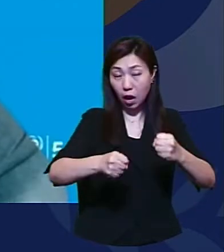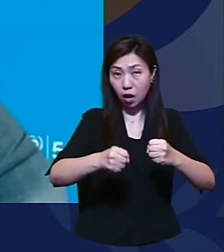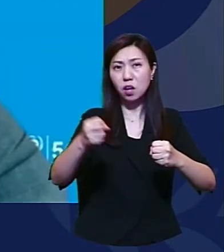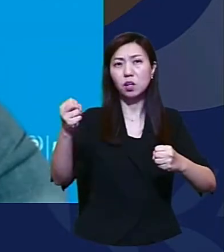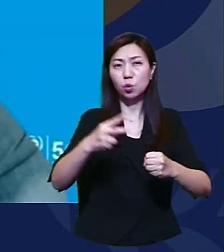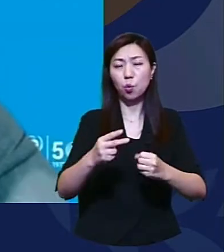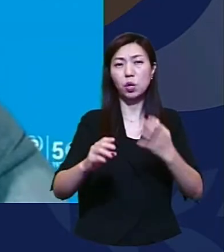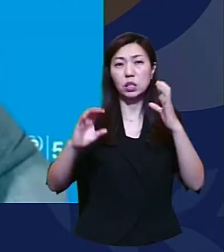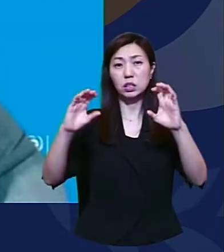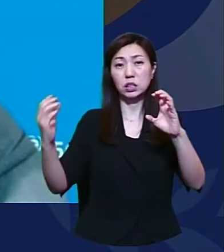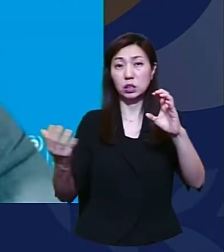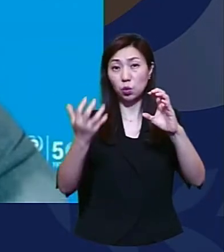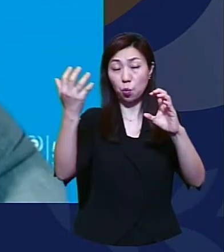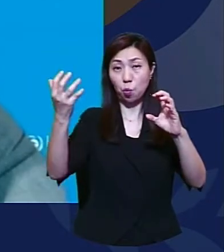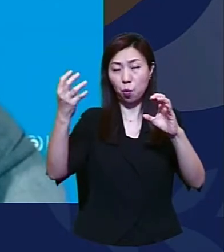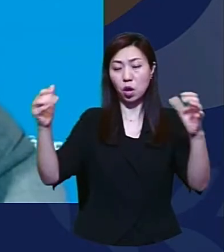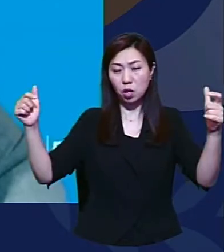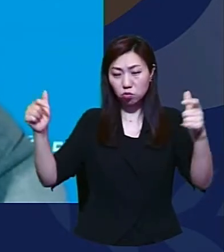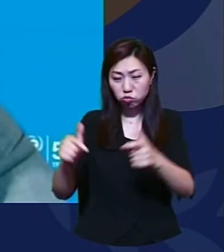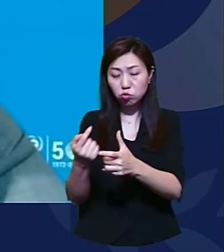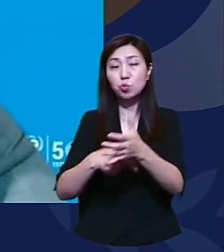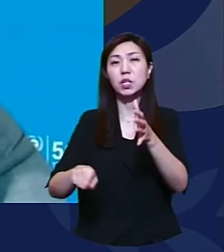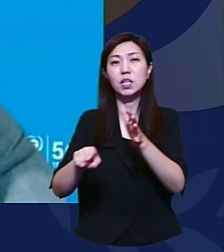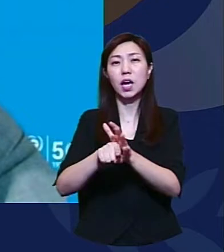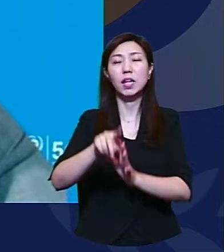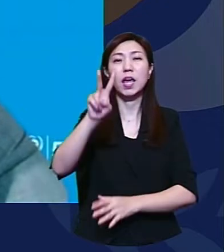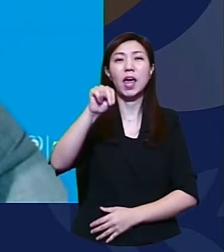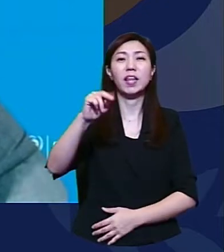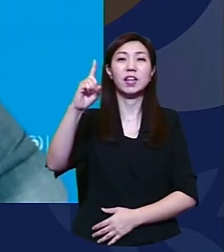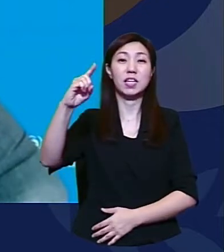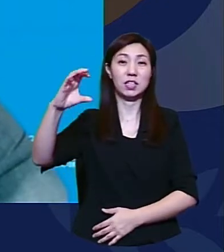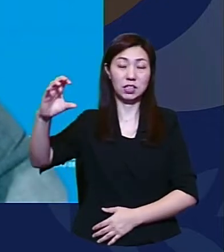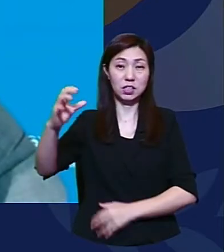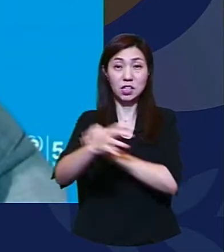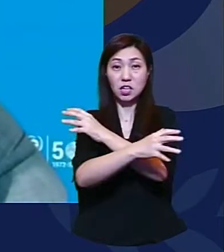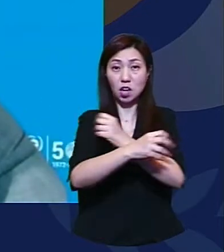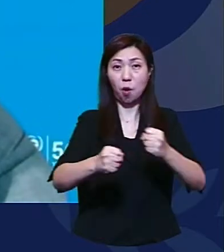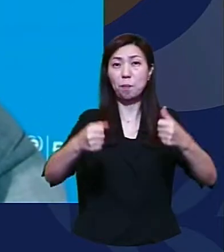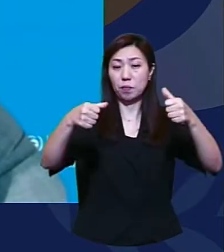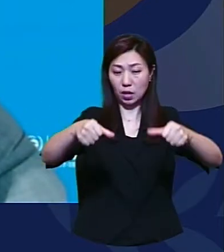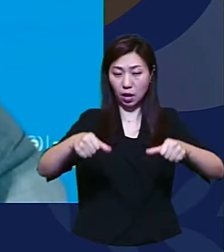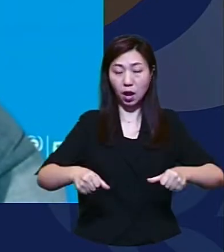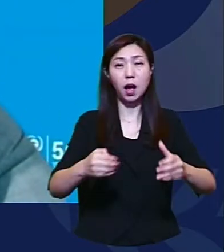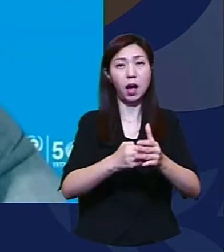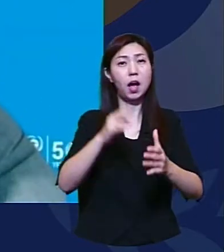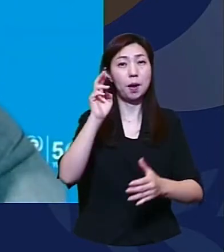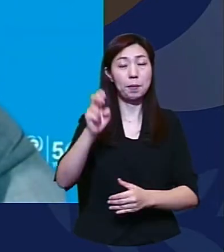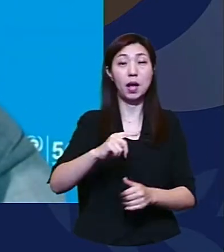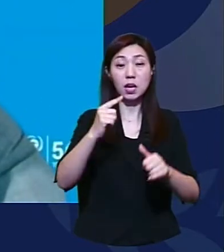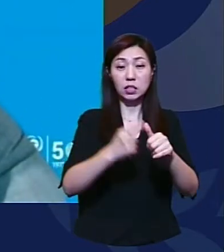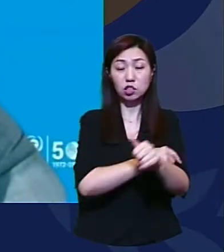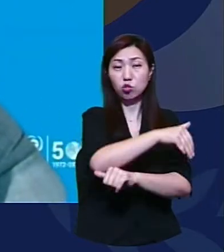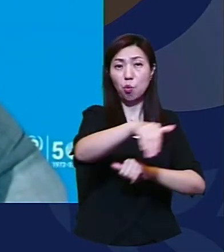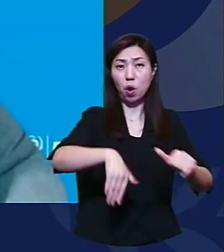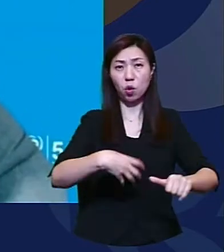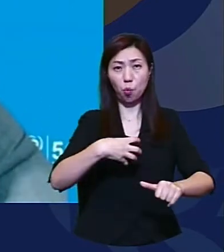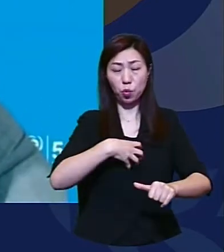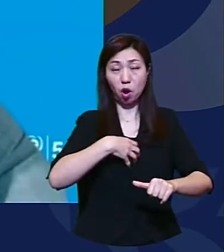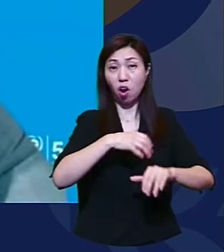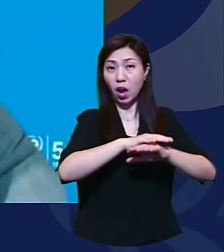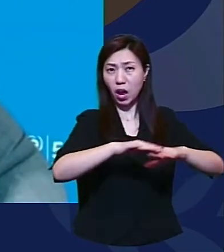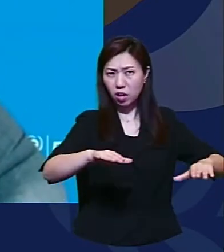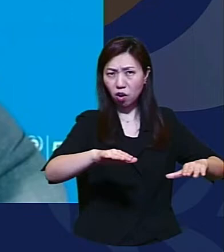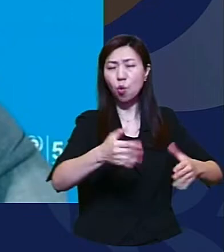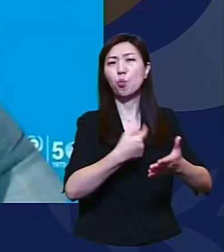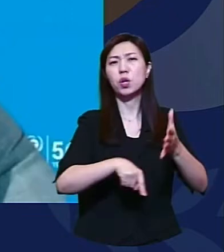is crucial that countries work together to increase the investments in natural infrastructure,